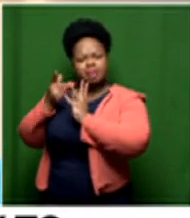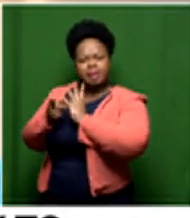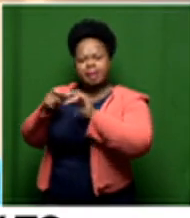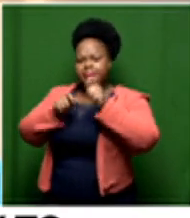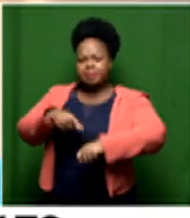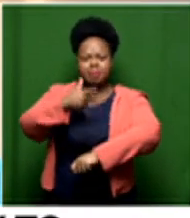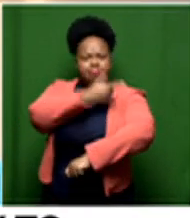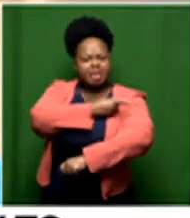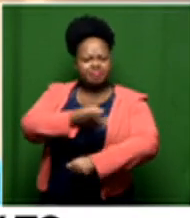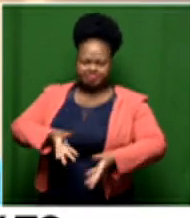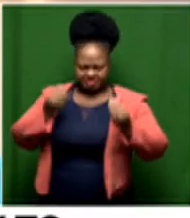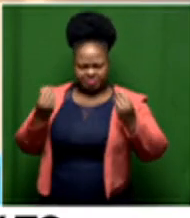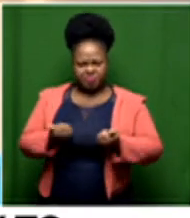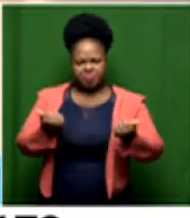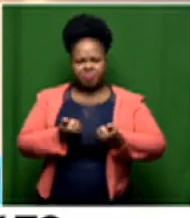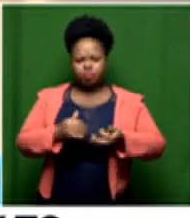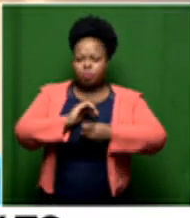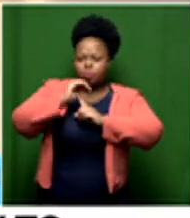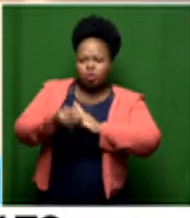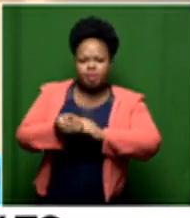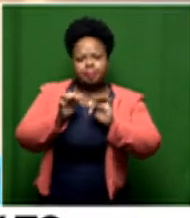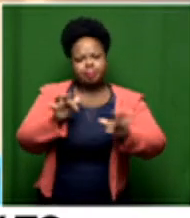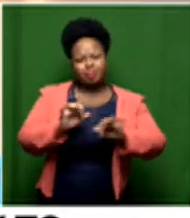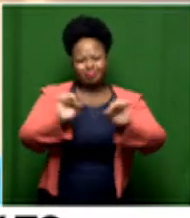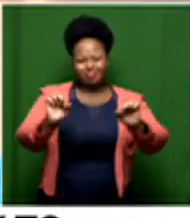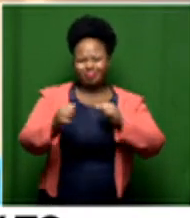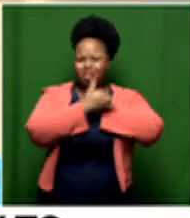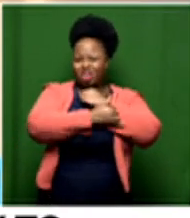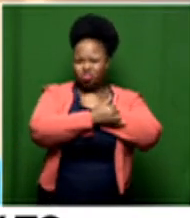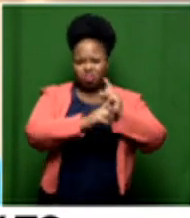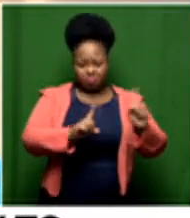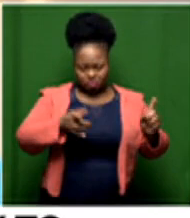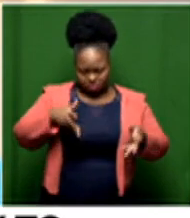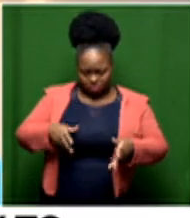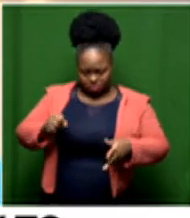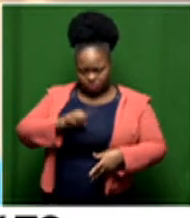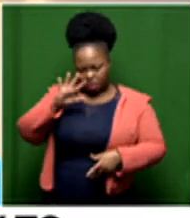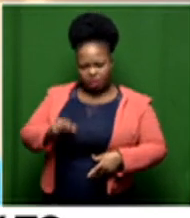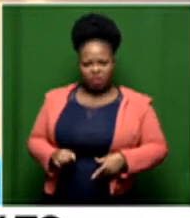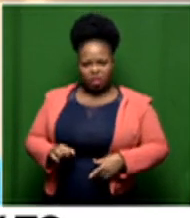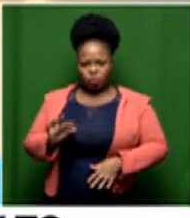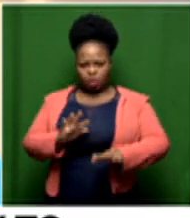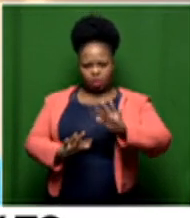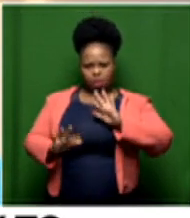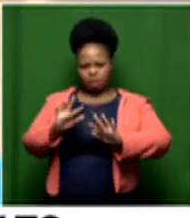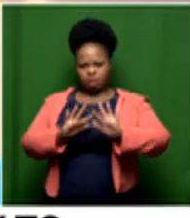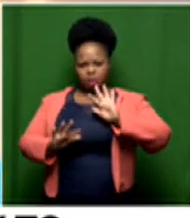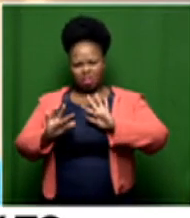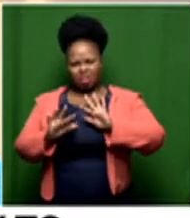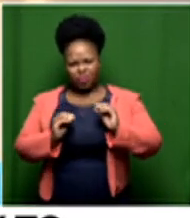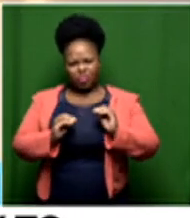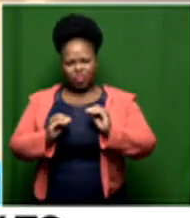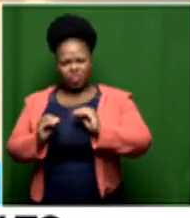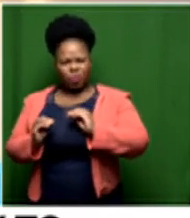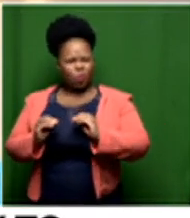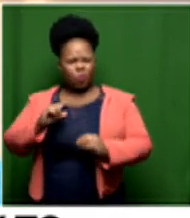and actually going out there and protecting. However, we are very sort of murky about this. Why do you